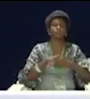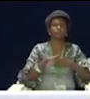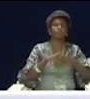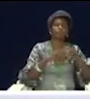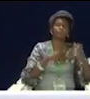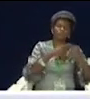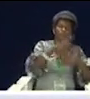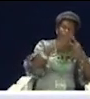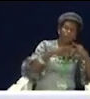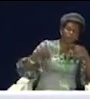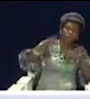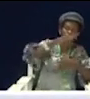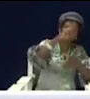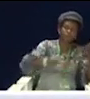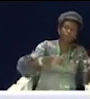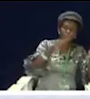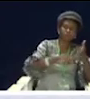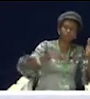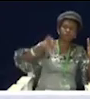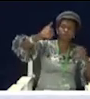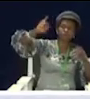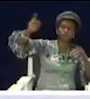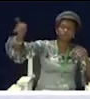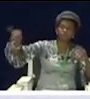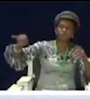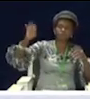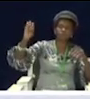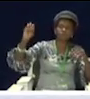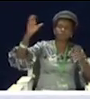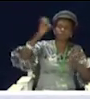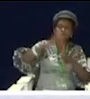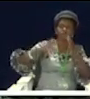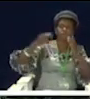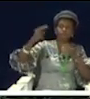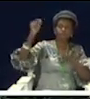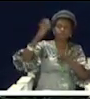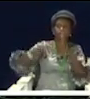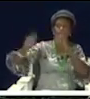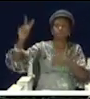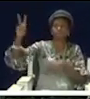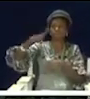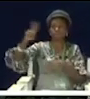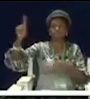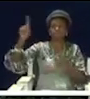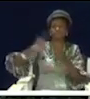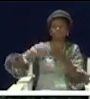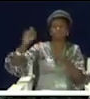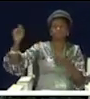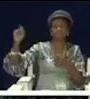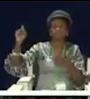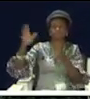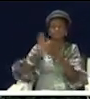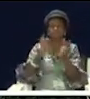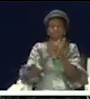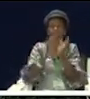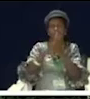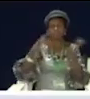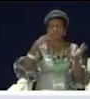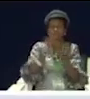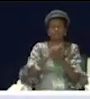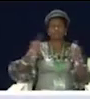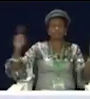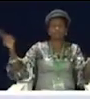And when you read John chapter 2 from verse 1 to 11, John 2 from verse 1 to 11, the Bible says the